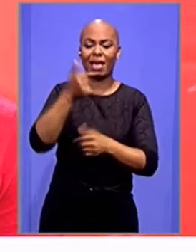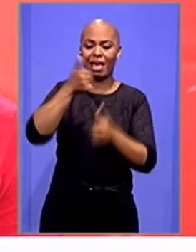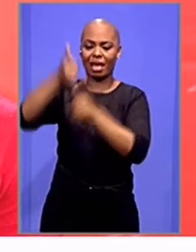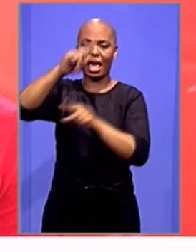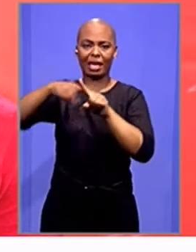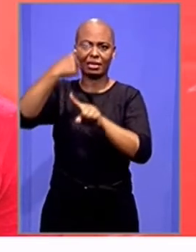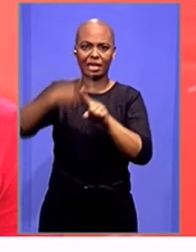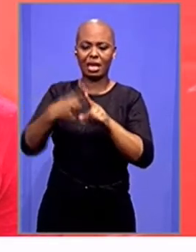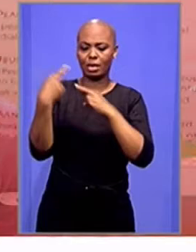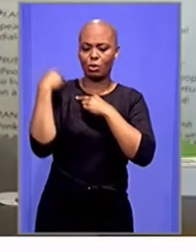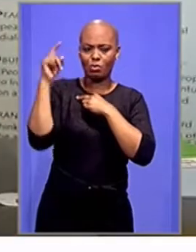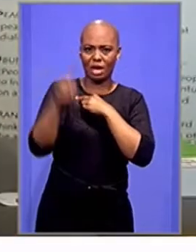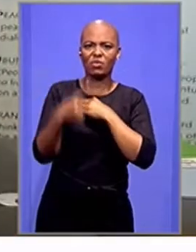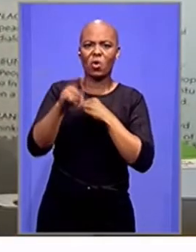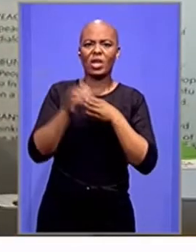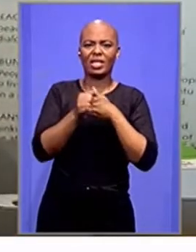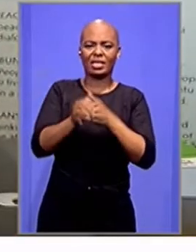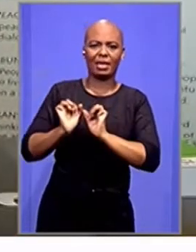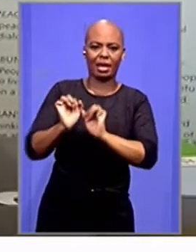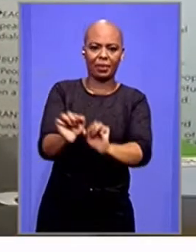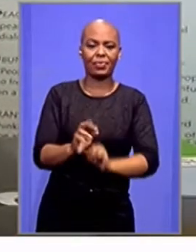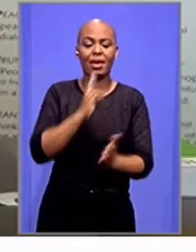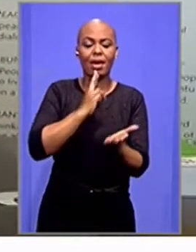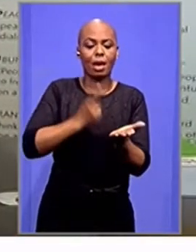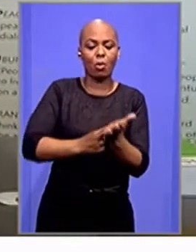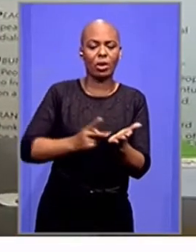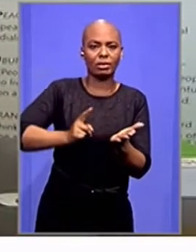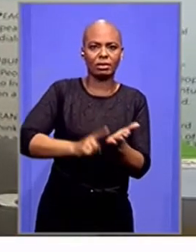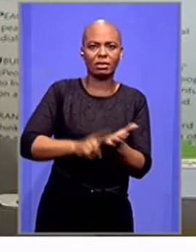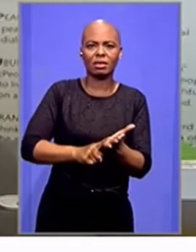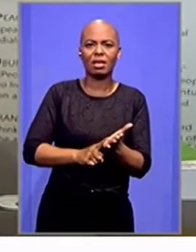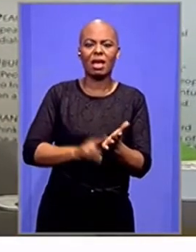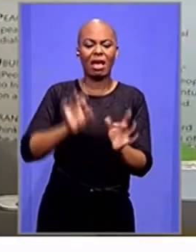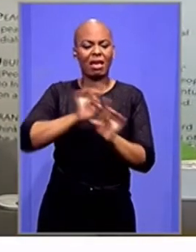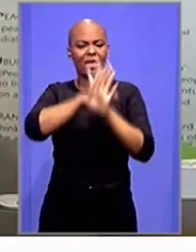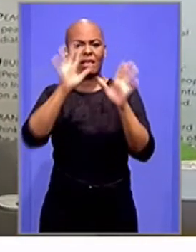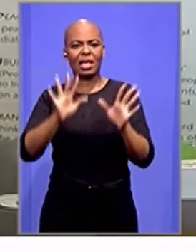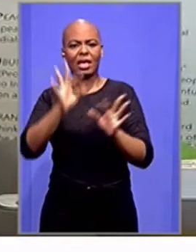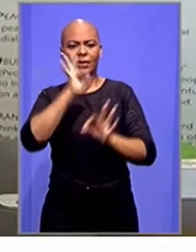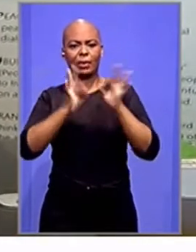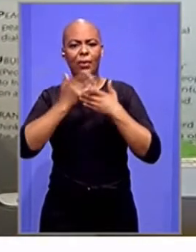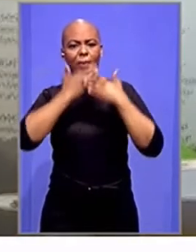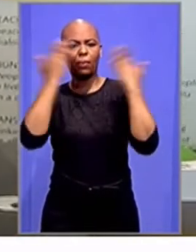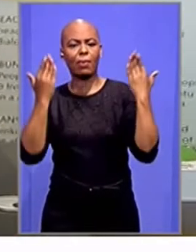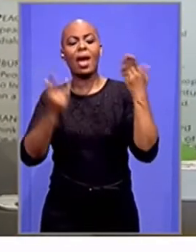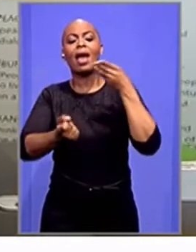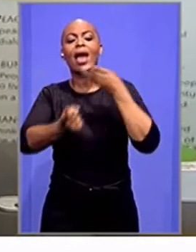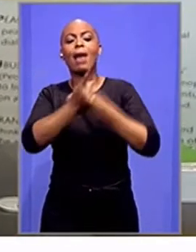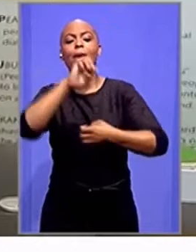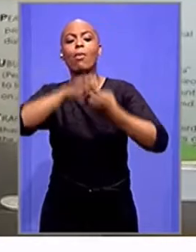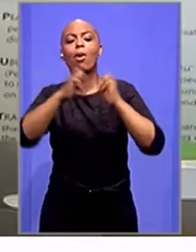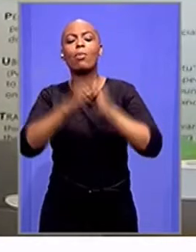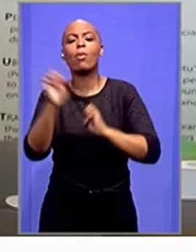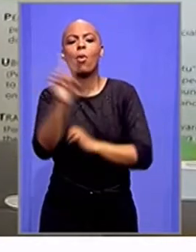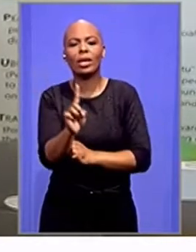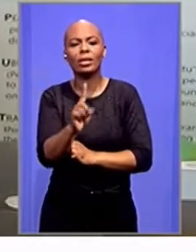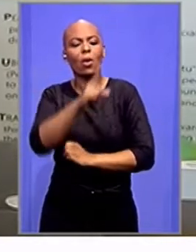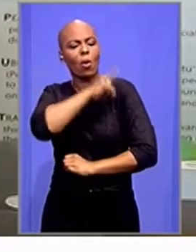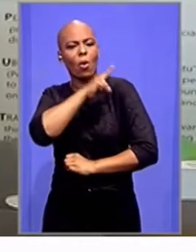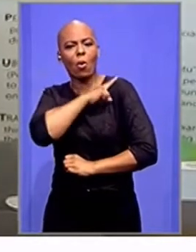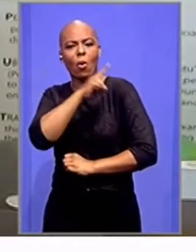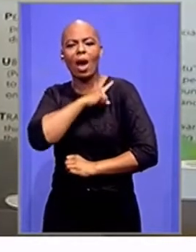to listen. The report has reached the correct conclusion that the riots must be squarely blamed at the incompetence of